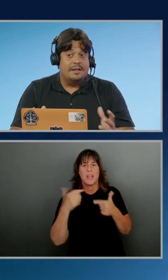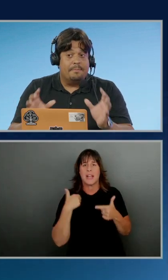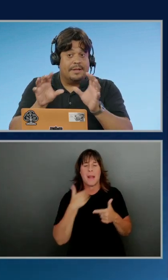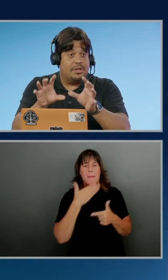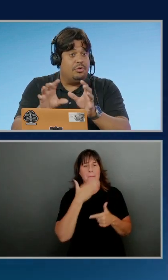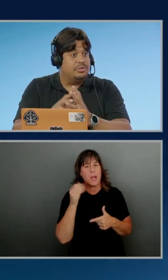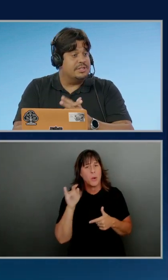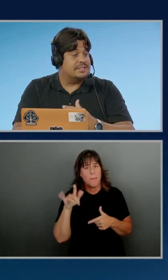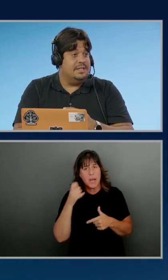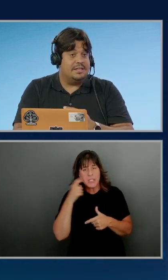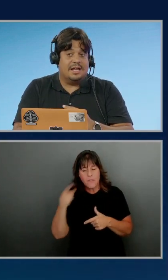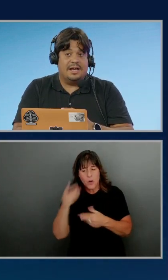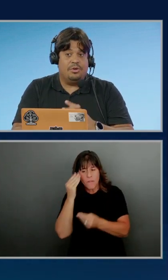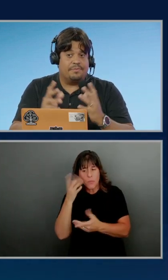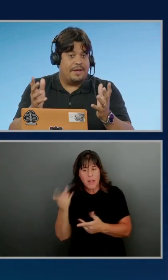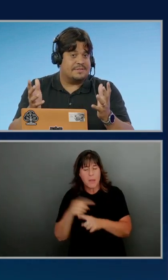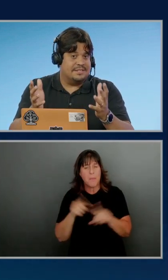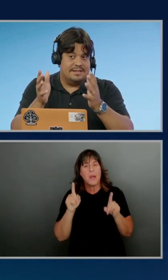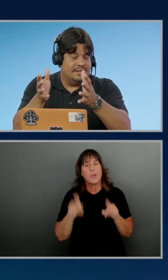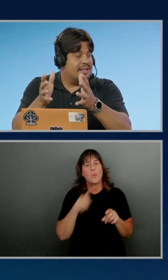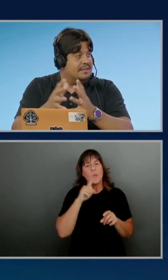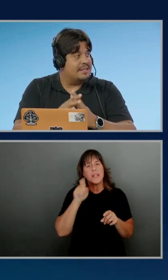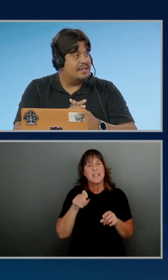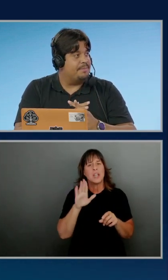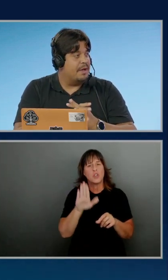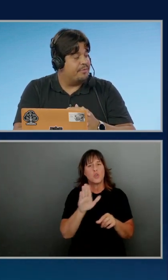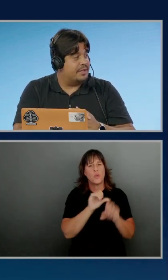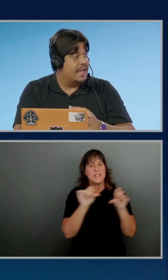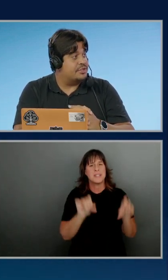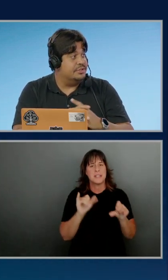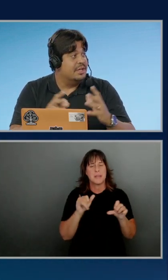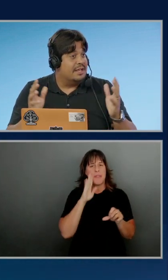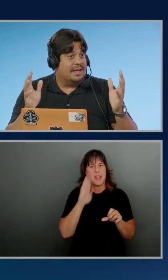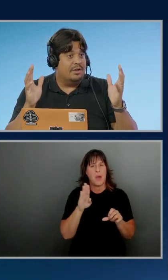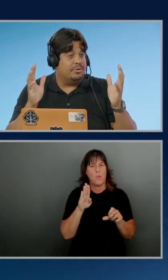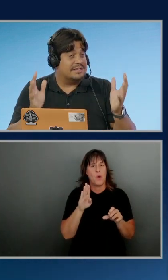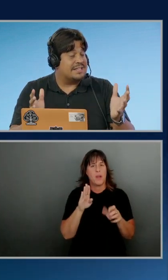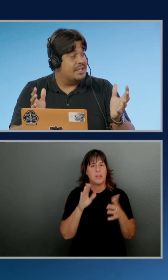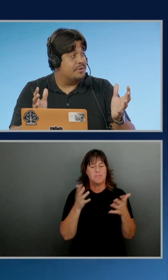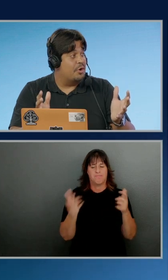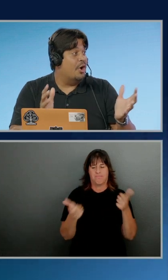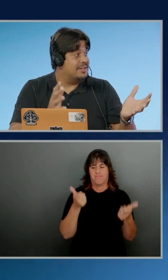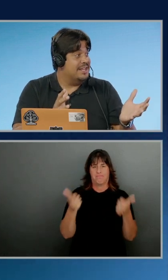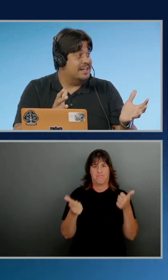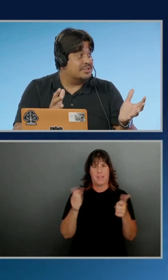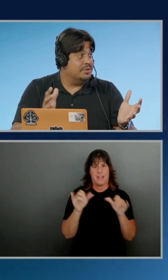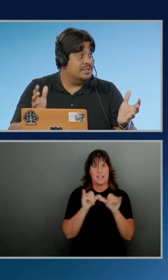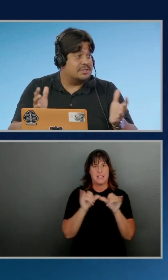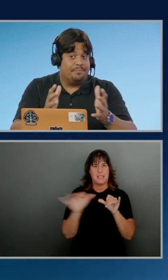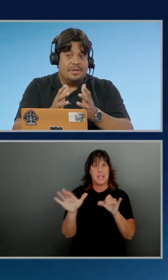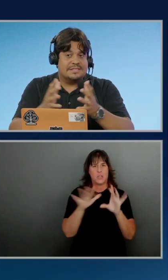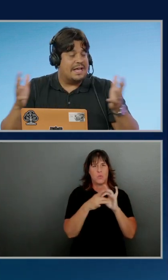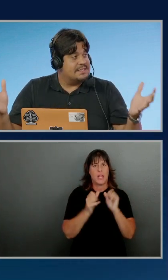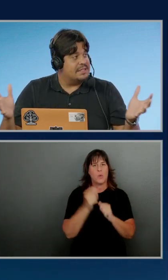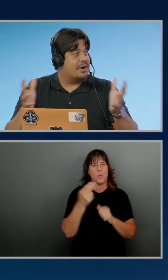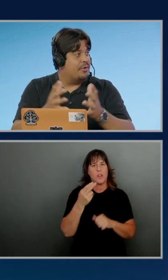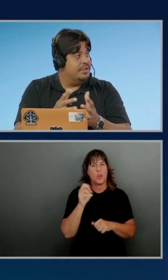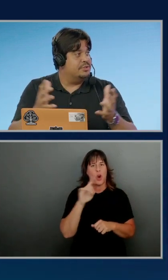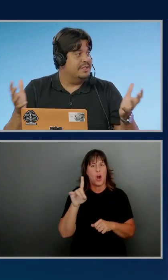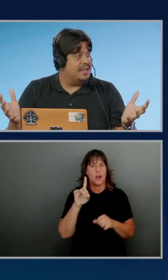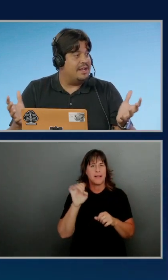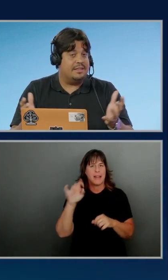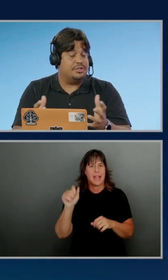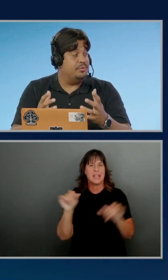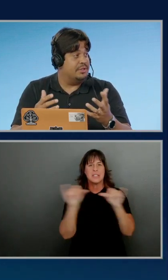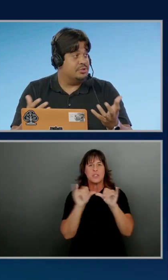there, but you just need your file system in that type of architecture on the size of your hot data. So you just size it according